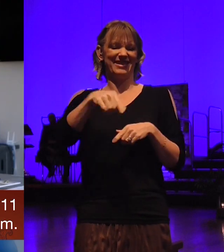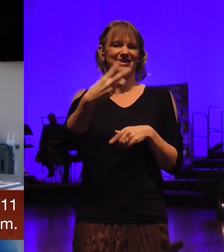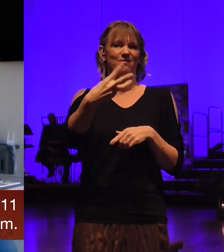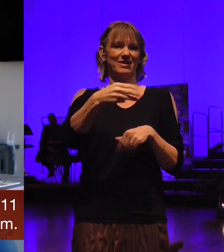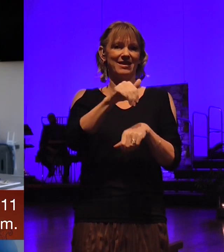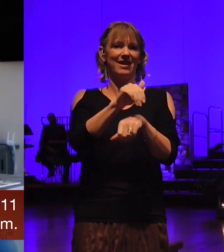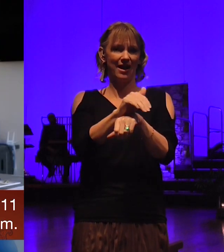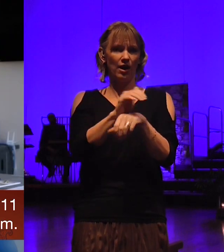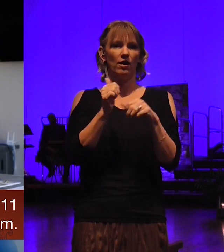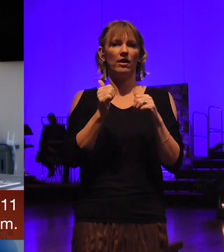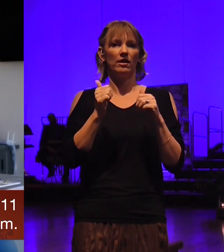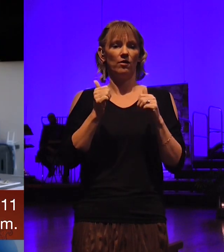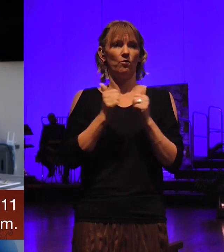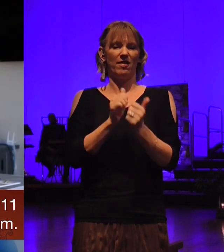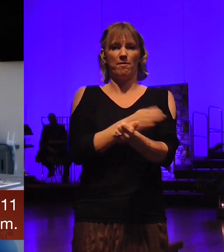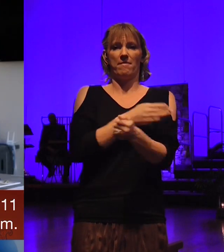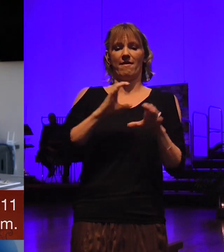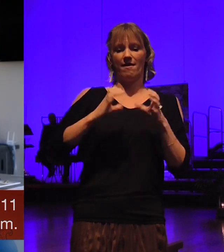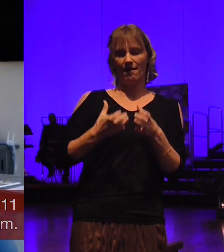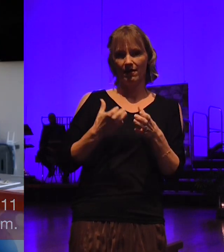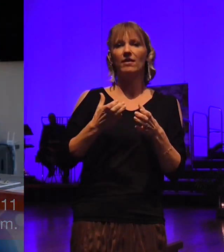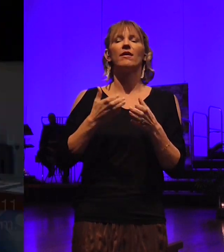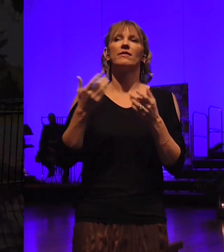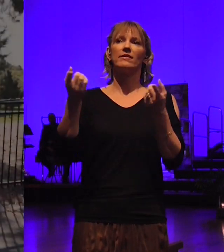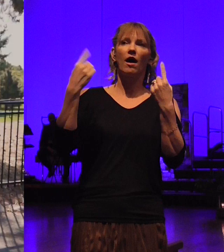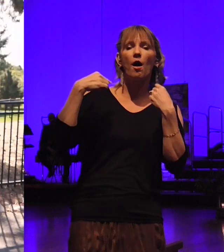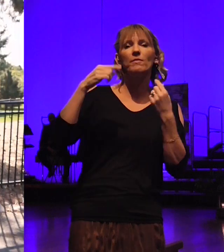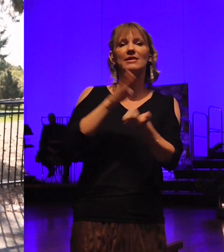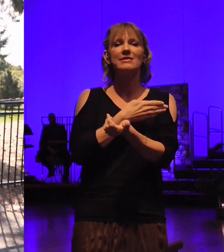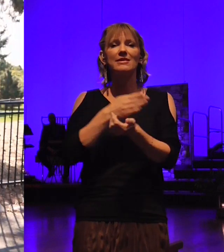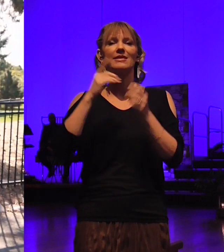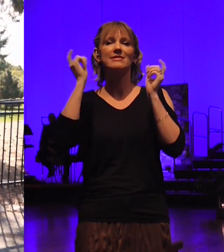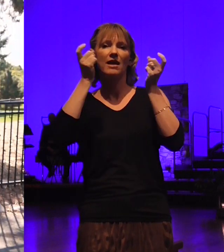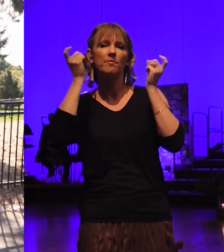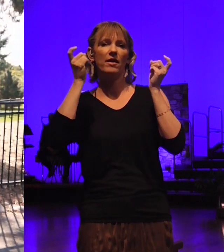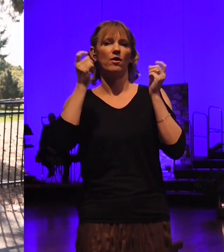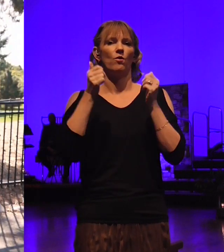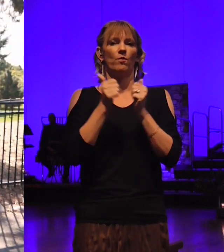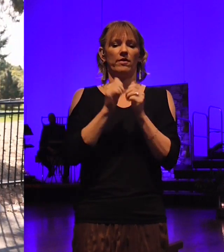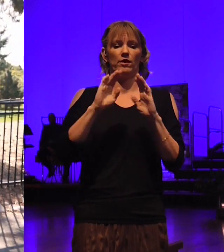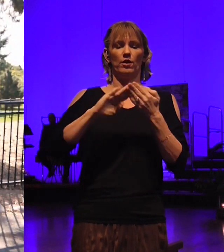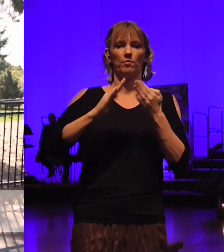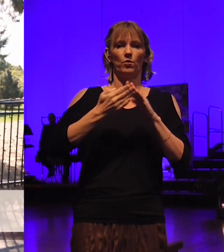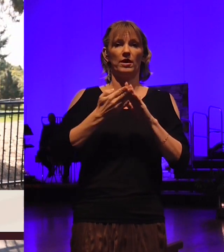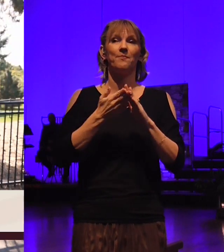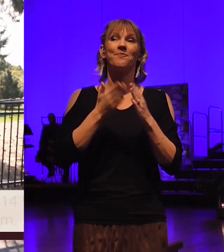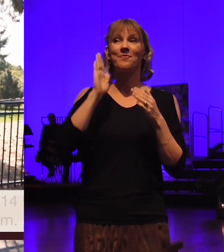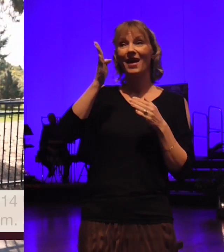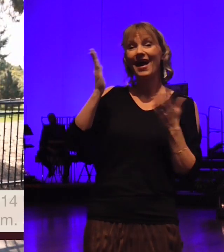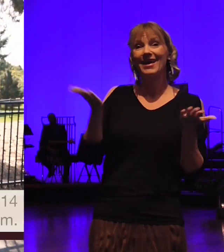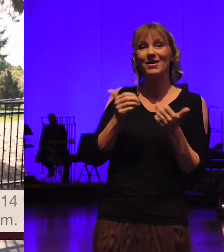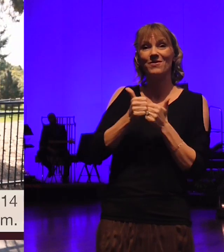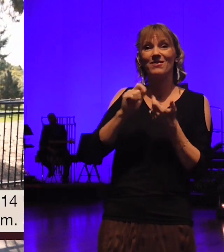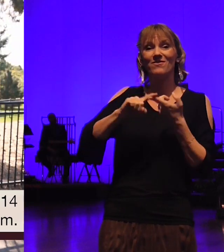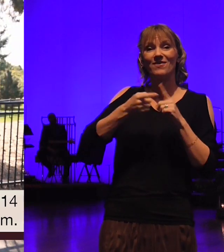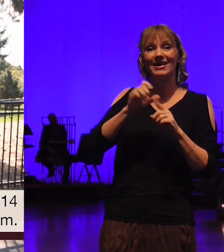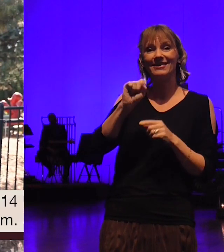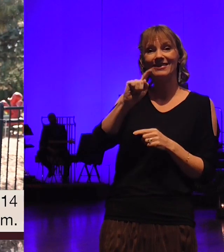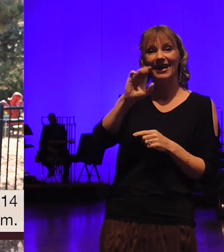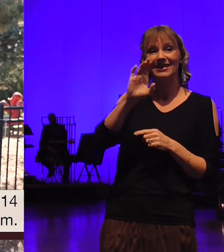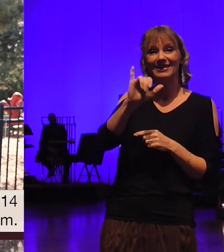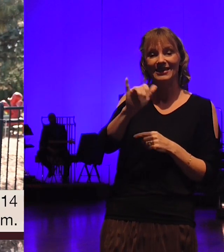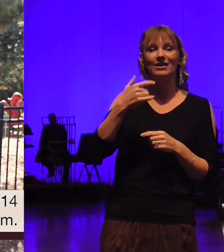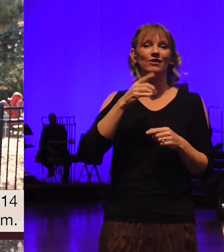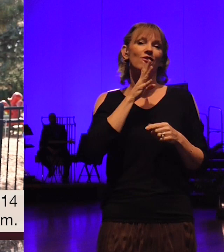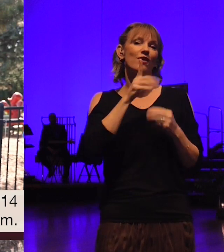sing, dance, and celebrate together in community. Hi, we're here with our friend Stacy. And we're talking about Fall Fest. So